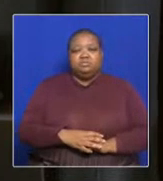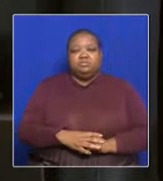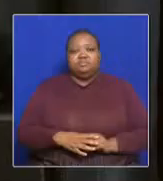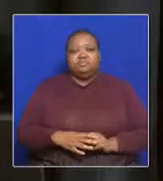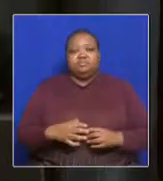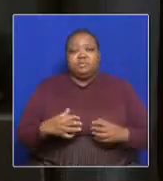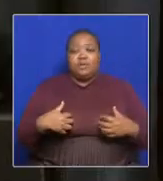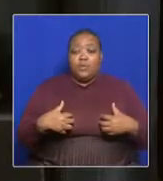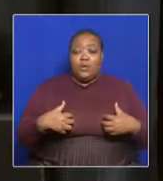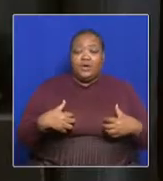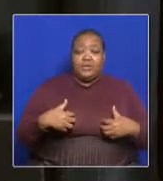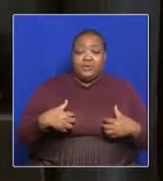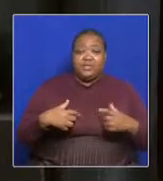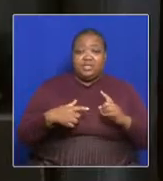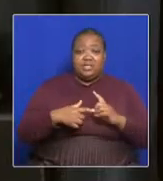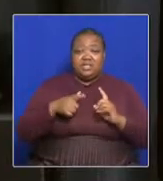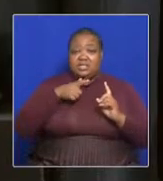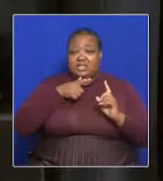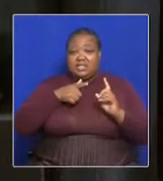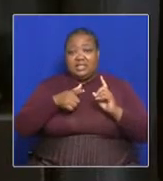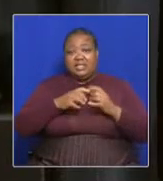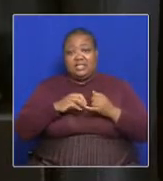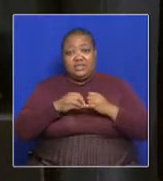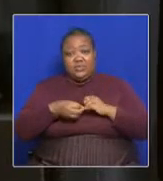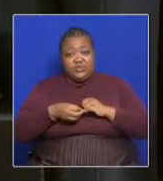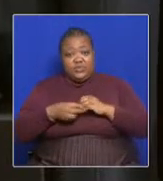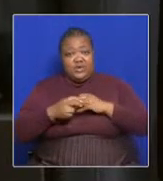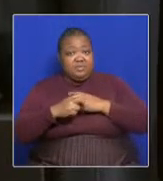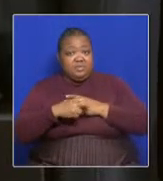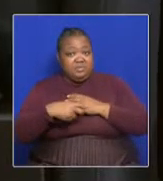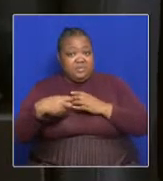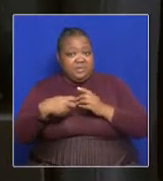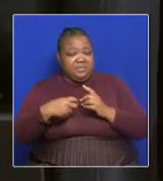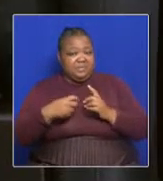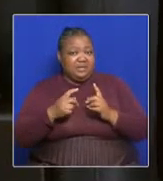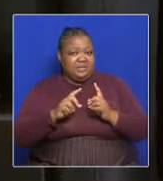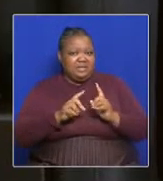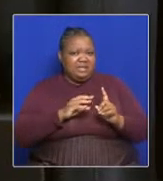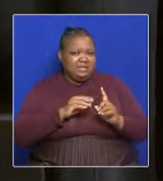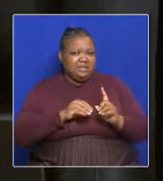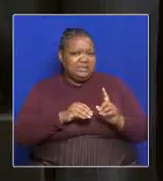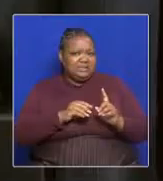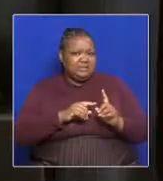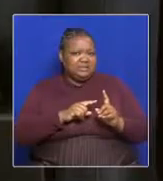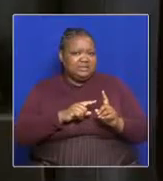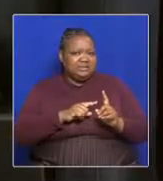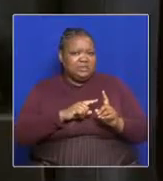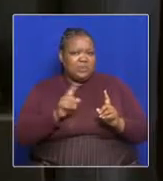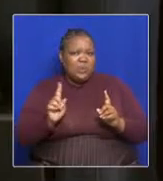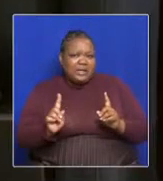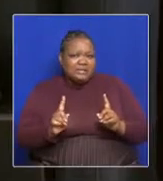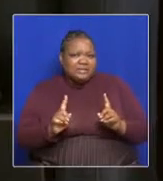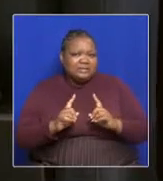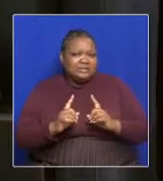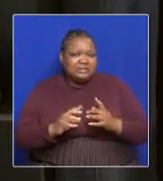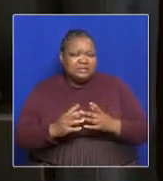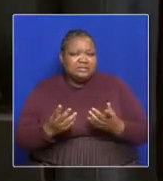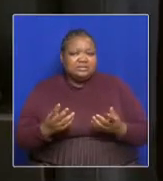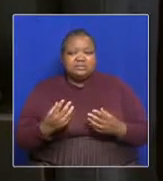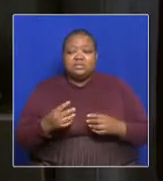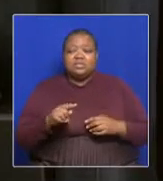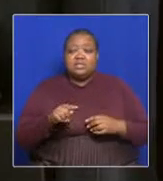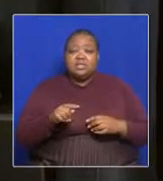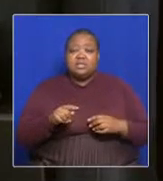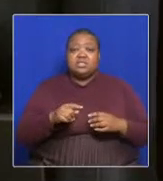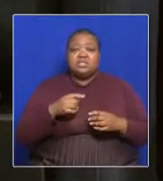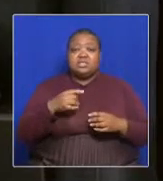you there was an attempted break-in and you didn't ask him what. These are your exhibits worth millions.